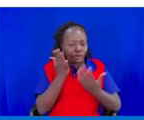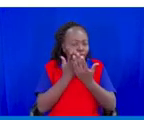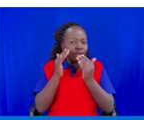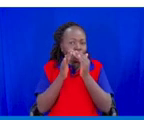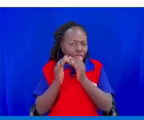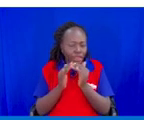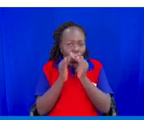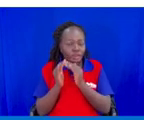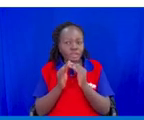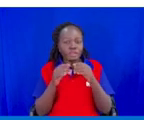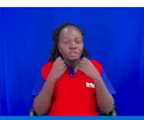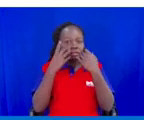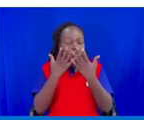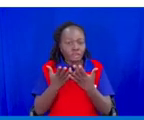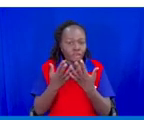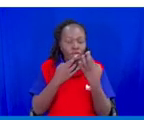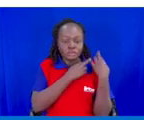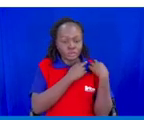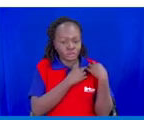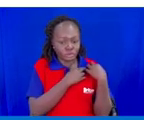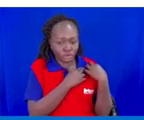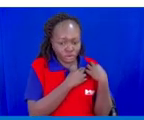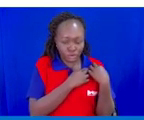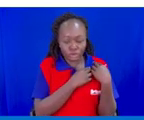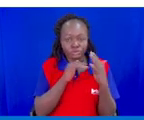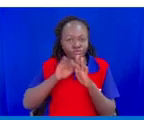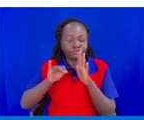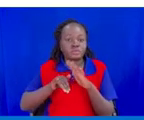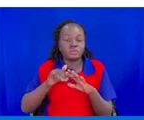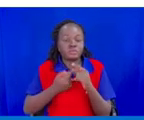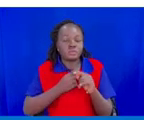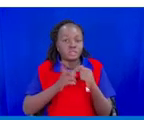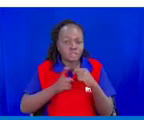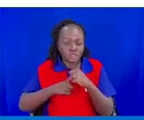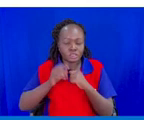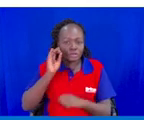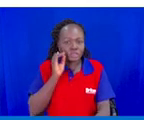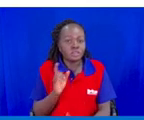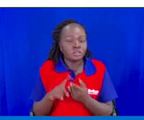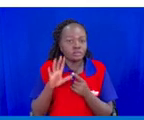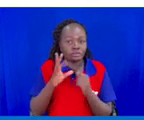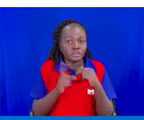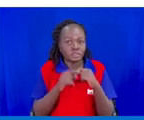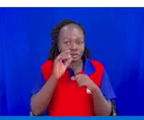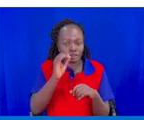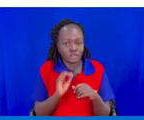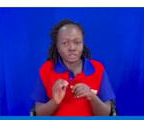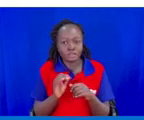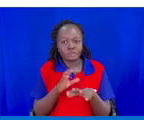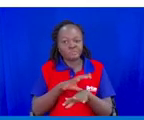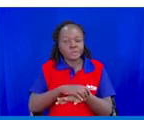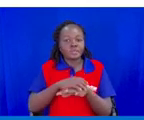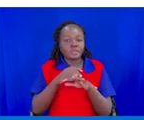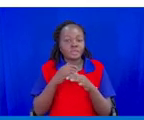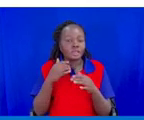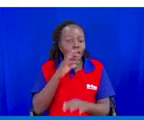equity allocation did decrease from 66% in 2018 to 56%, taking advantage of the